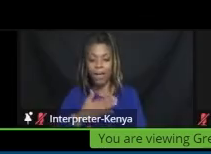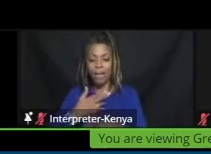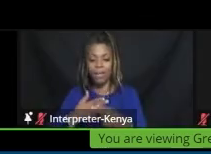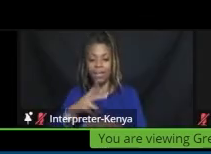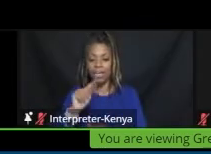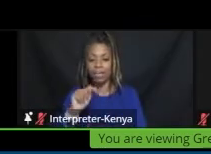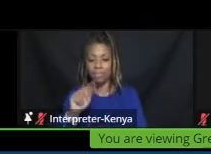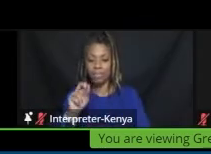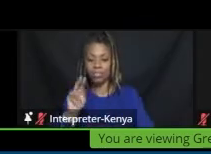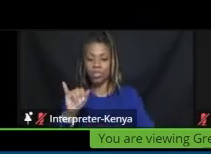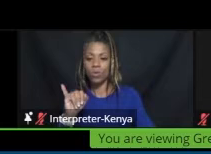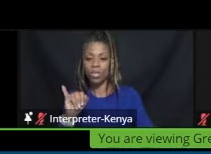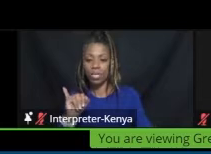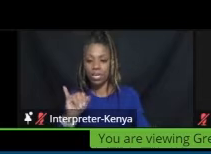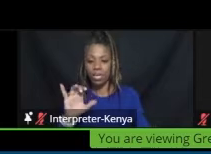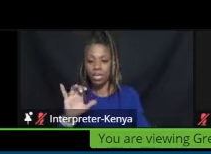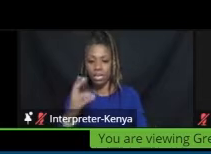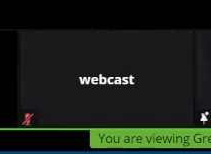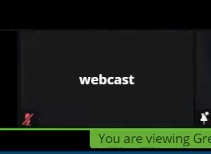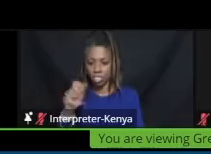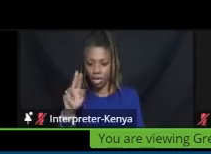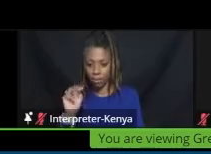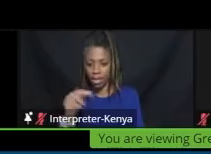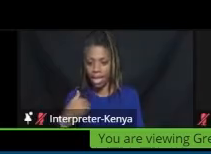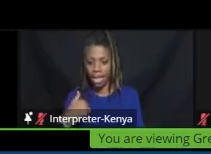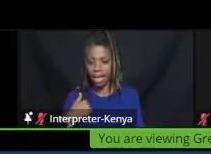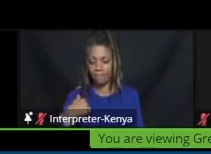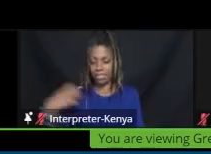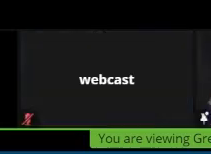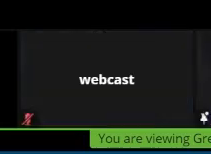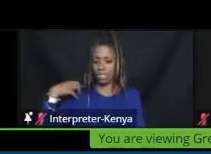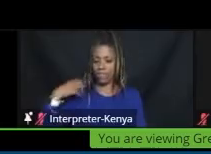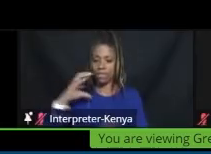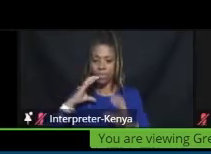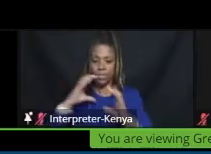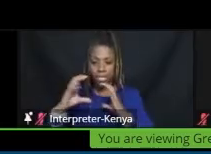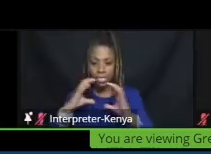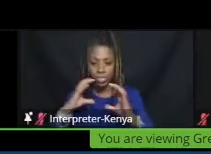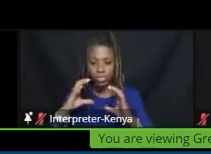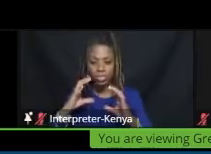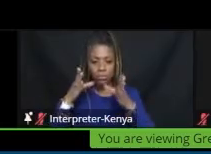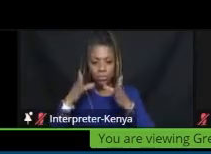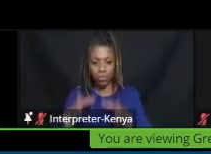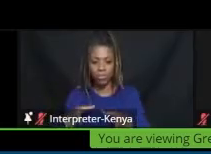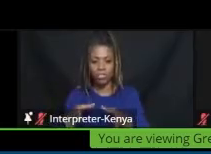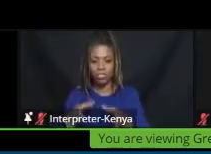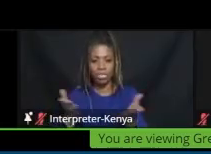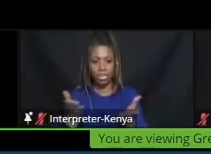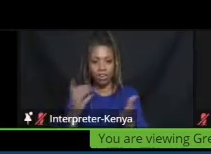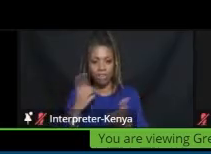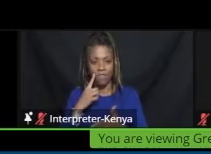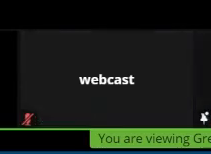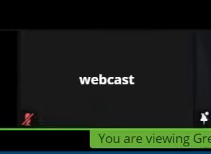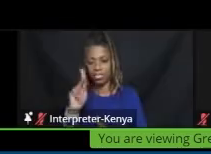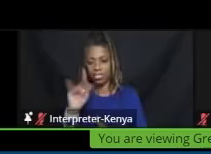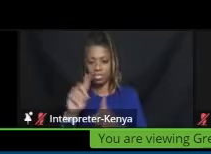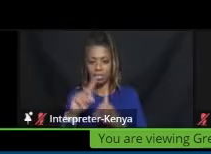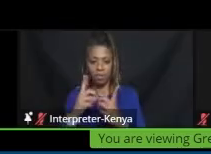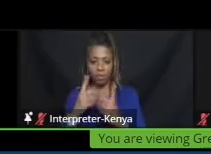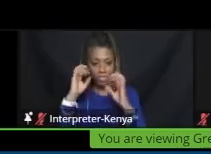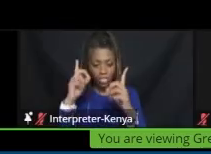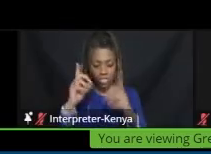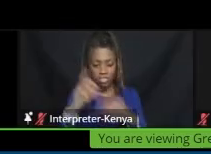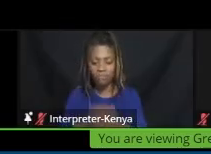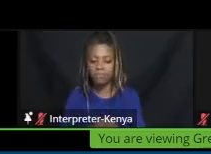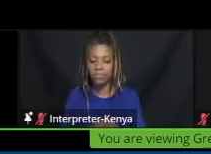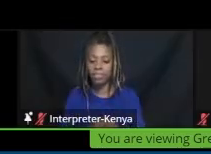Chief Communications Officer here at the Kentucky Department of Education. And for those joining us for the first time, just a